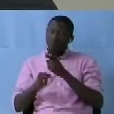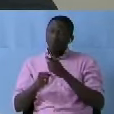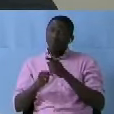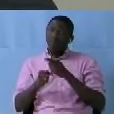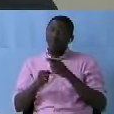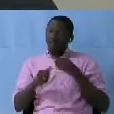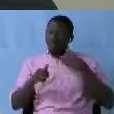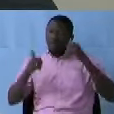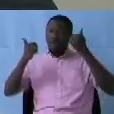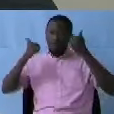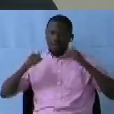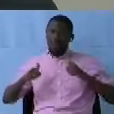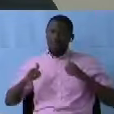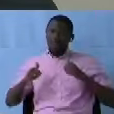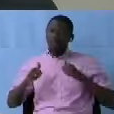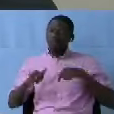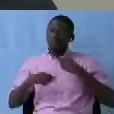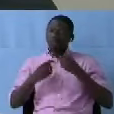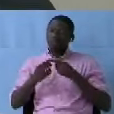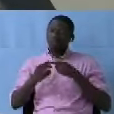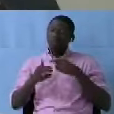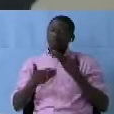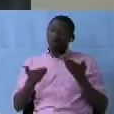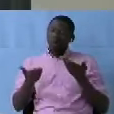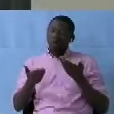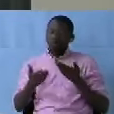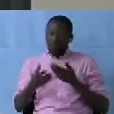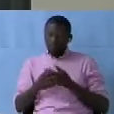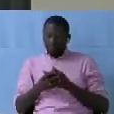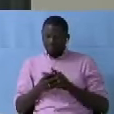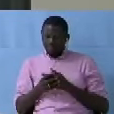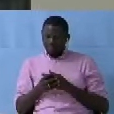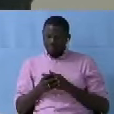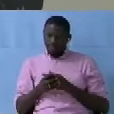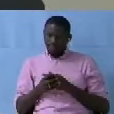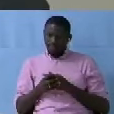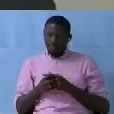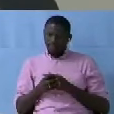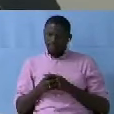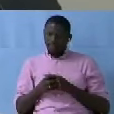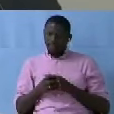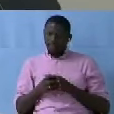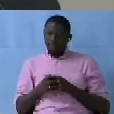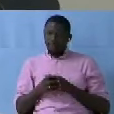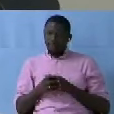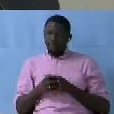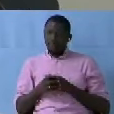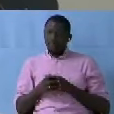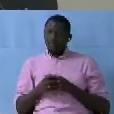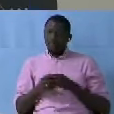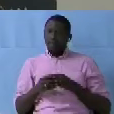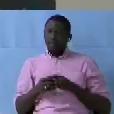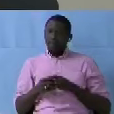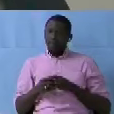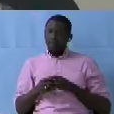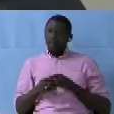that arose as a result of the PATP.